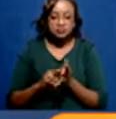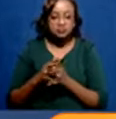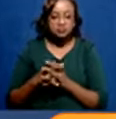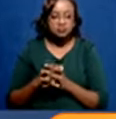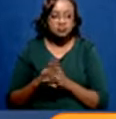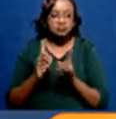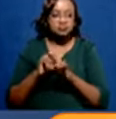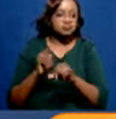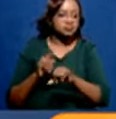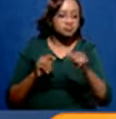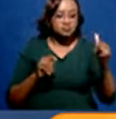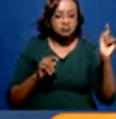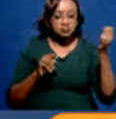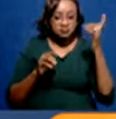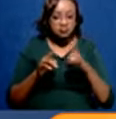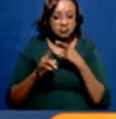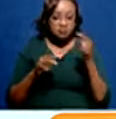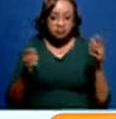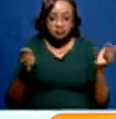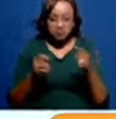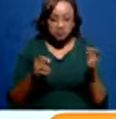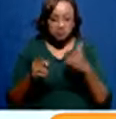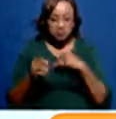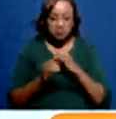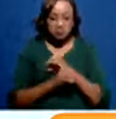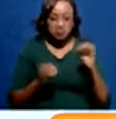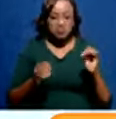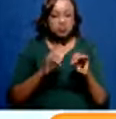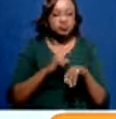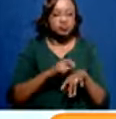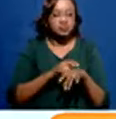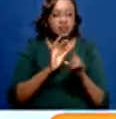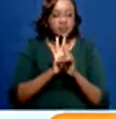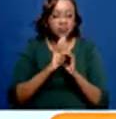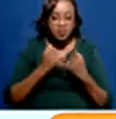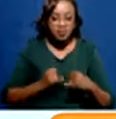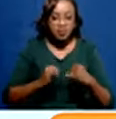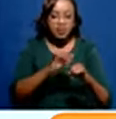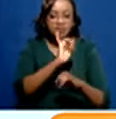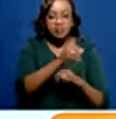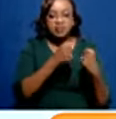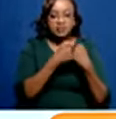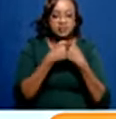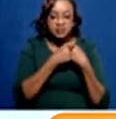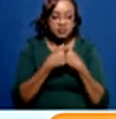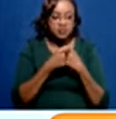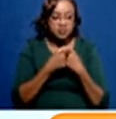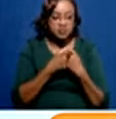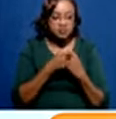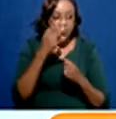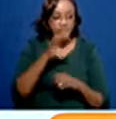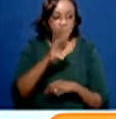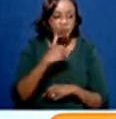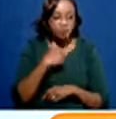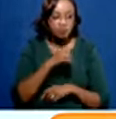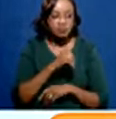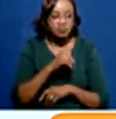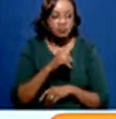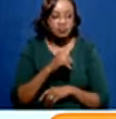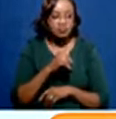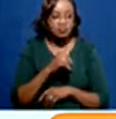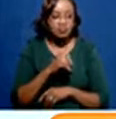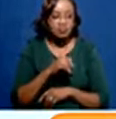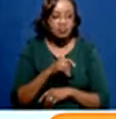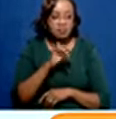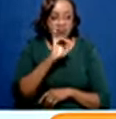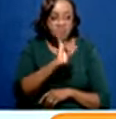Kenyans, the non-employed. Yes, but in terms of enforcement, that's where the challenge is for the non-salaried Kenyans. So how will you do it? Kenyans. Because now you are the authority, how will you do that it? I told you that is the